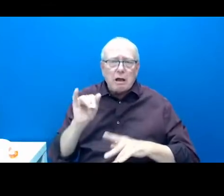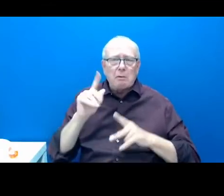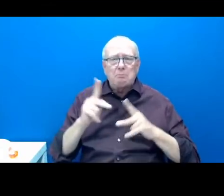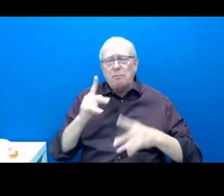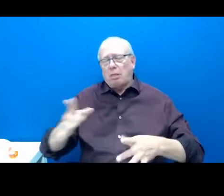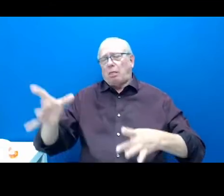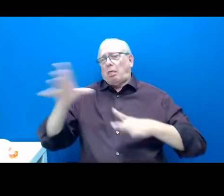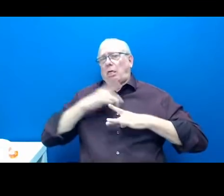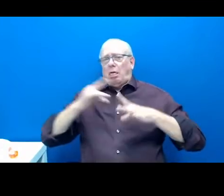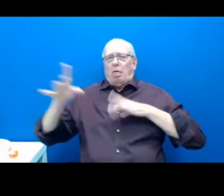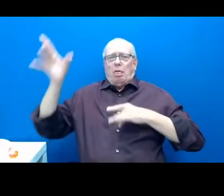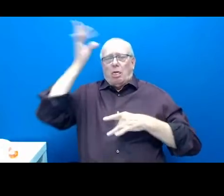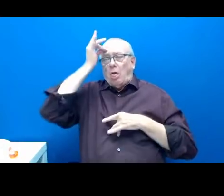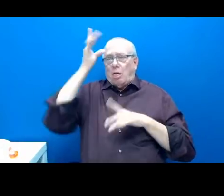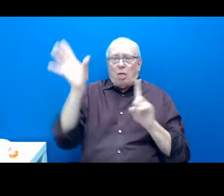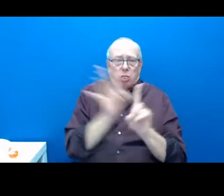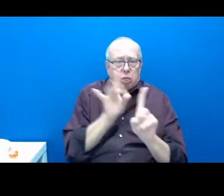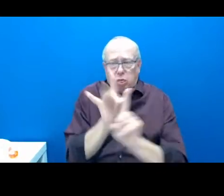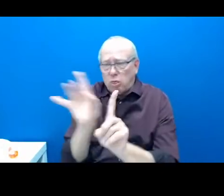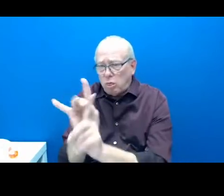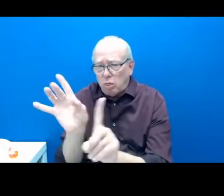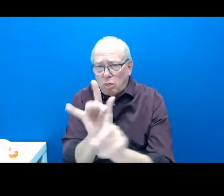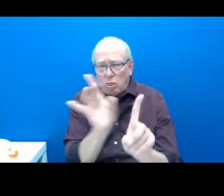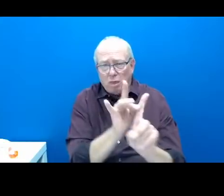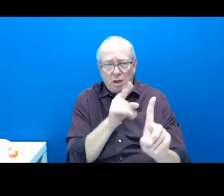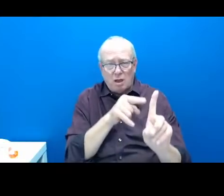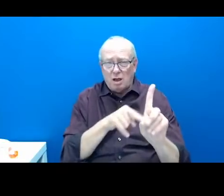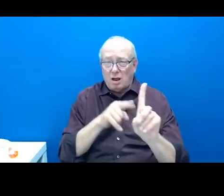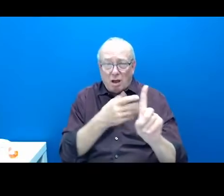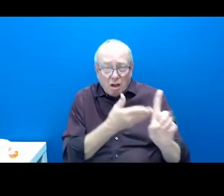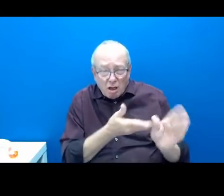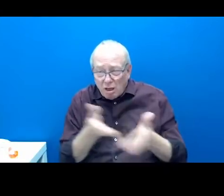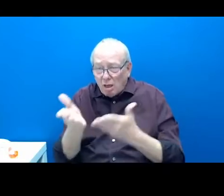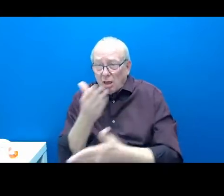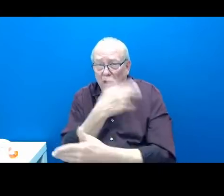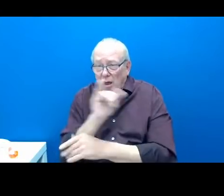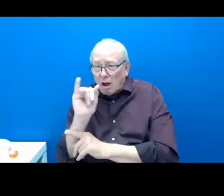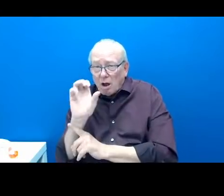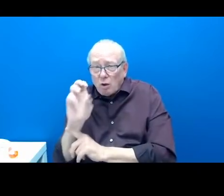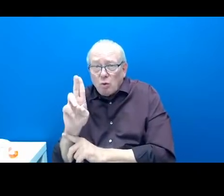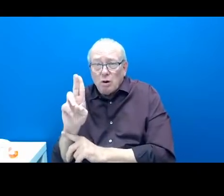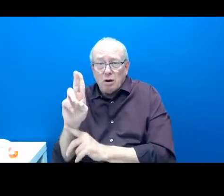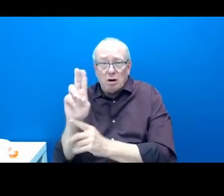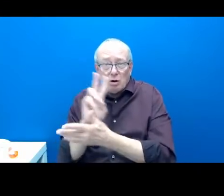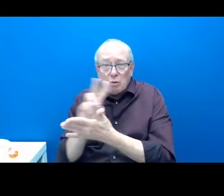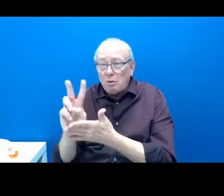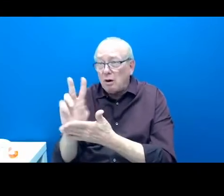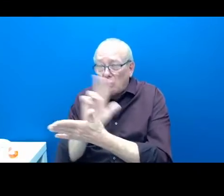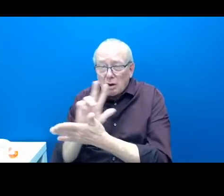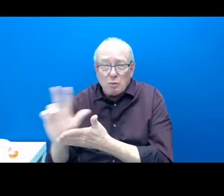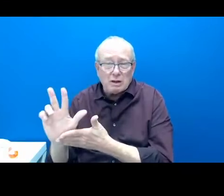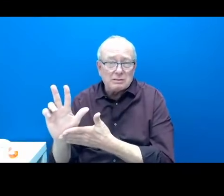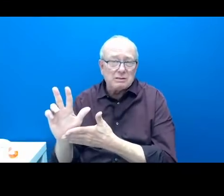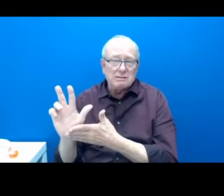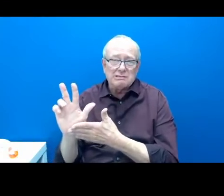individuals to become infected now, because if you land up in the ICU in 2 or 3 weeks,